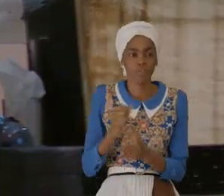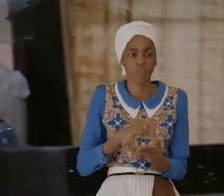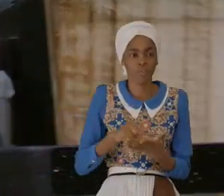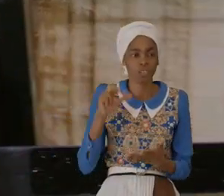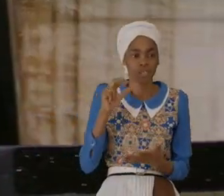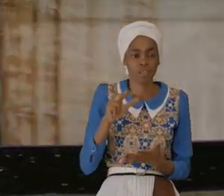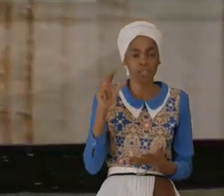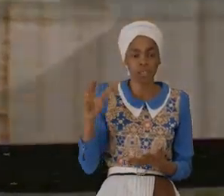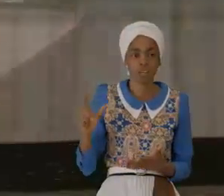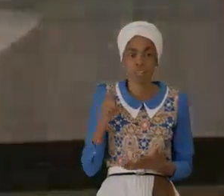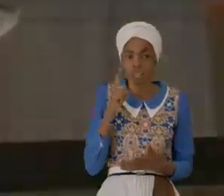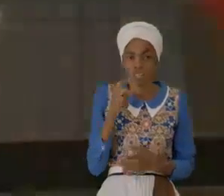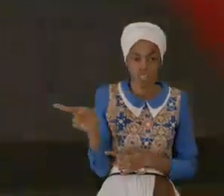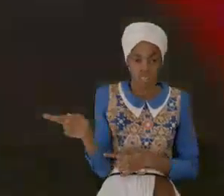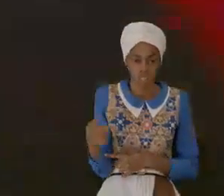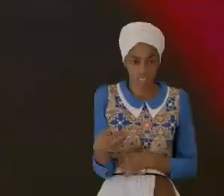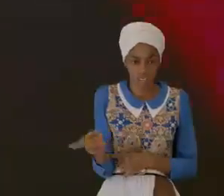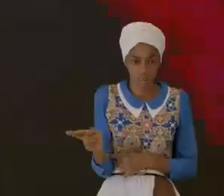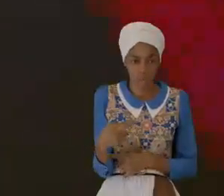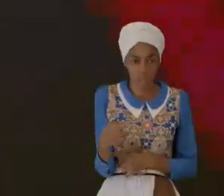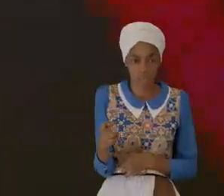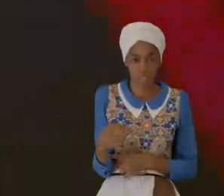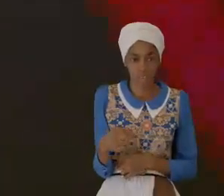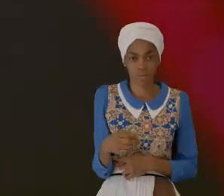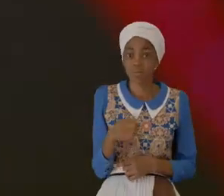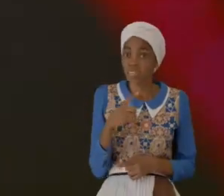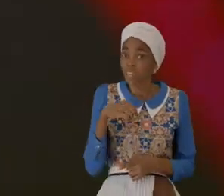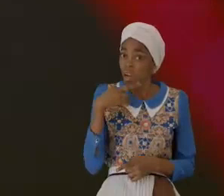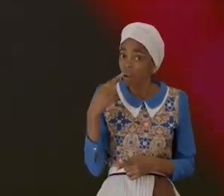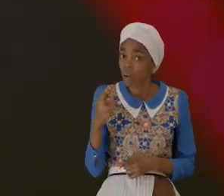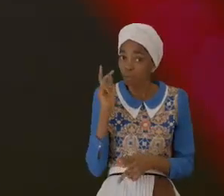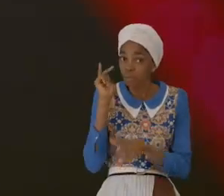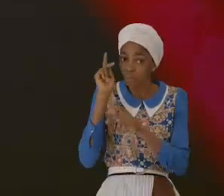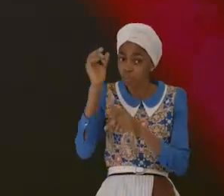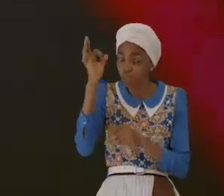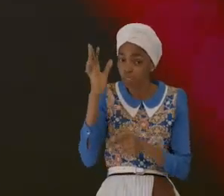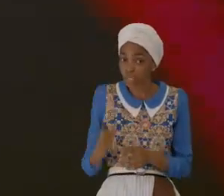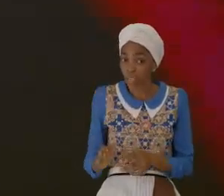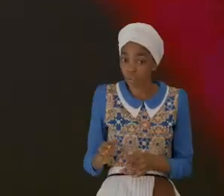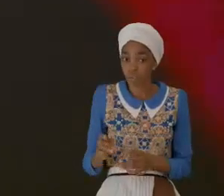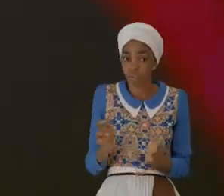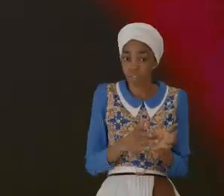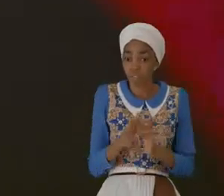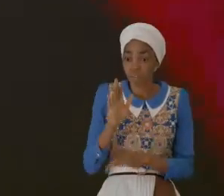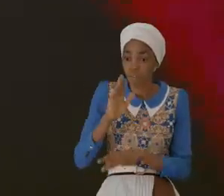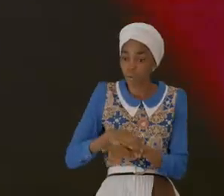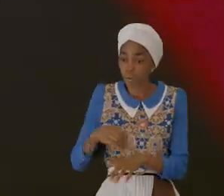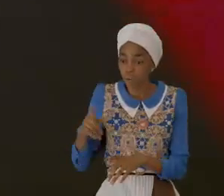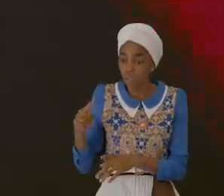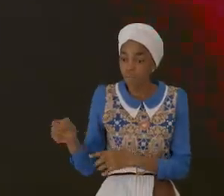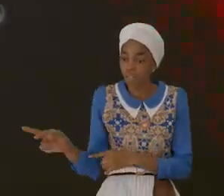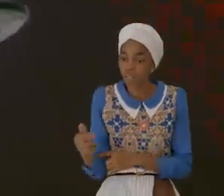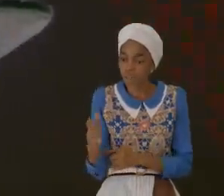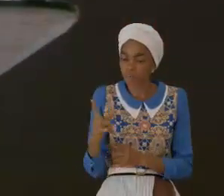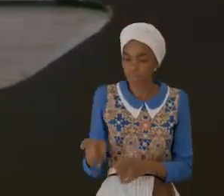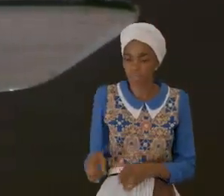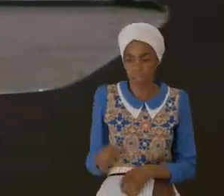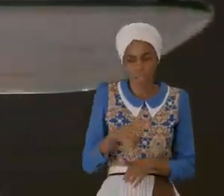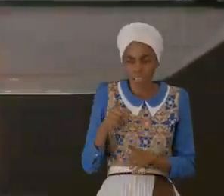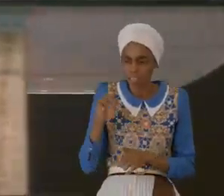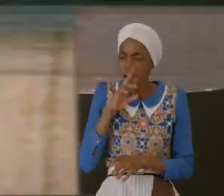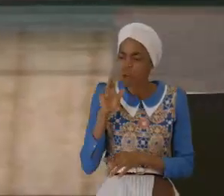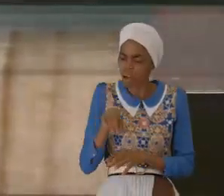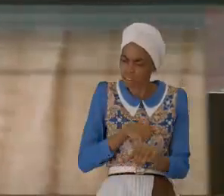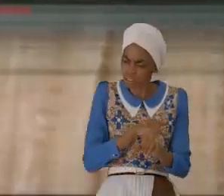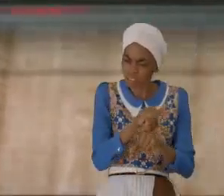verse 33, ye serpents, they were preachers. Ye serpents, they were deceivers. Ye